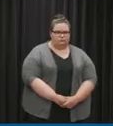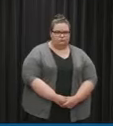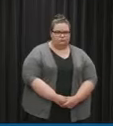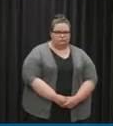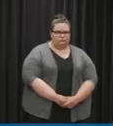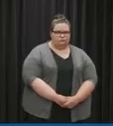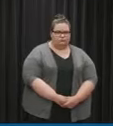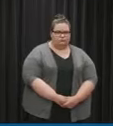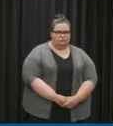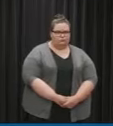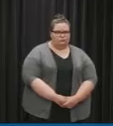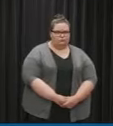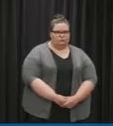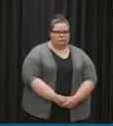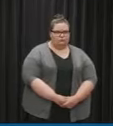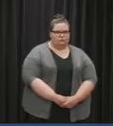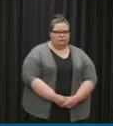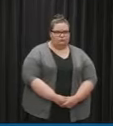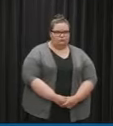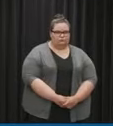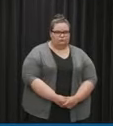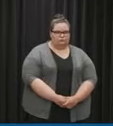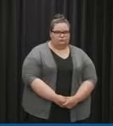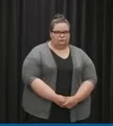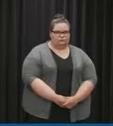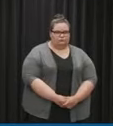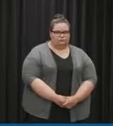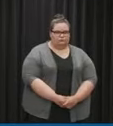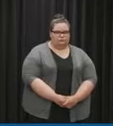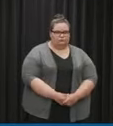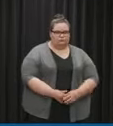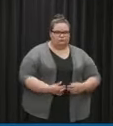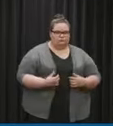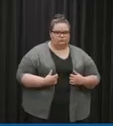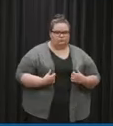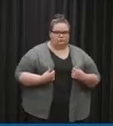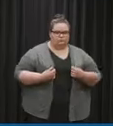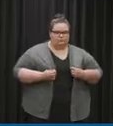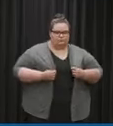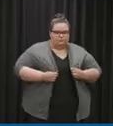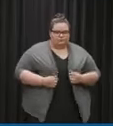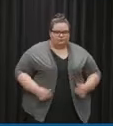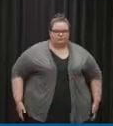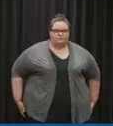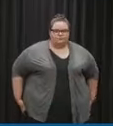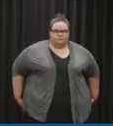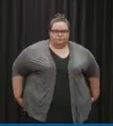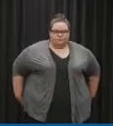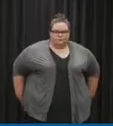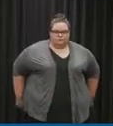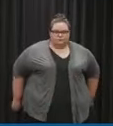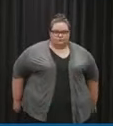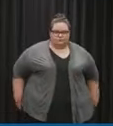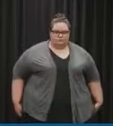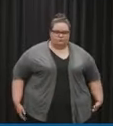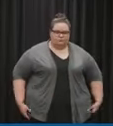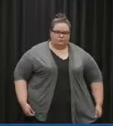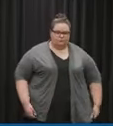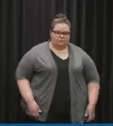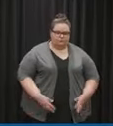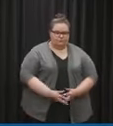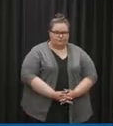outdoor settings, and spectators should maintain a physical distance of 2 meters between them. This means that